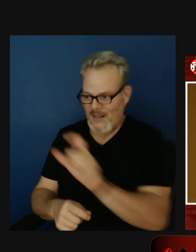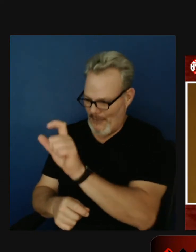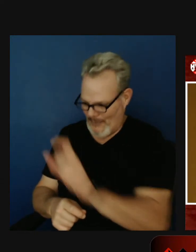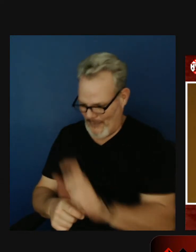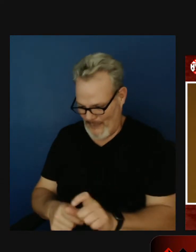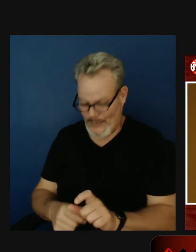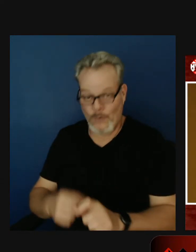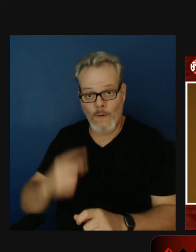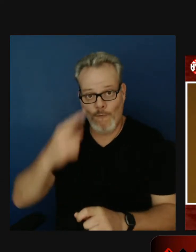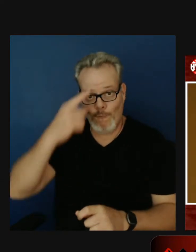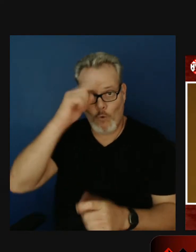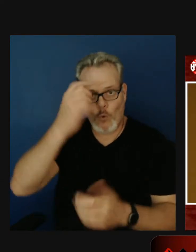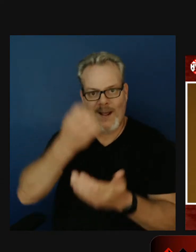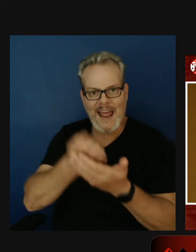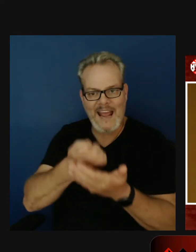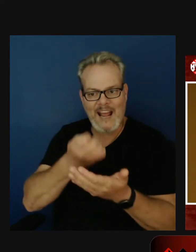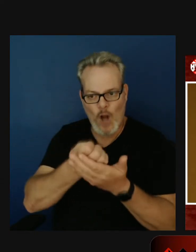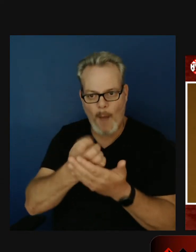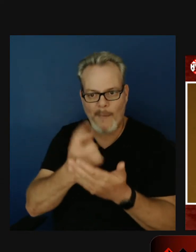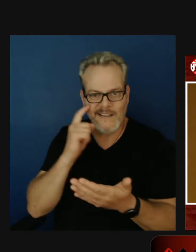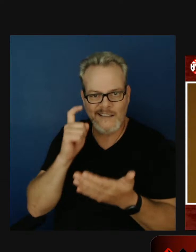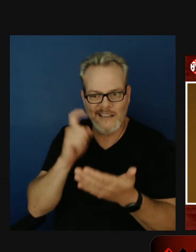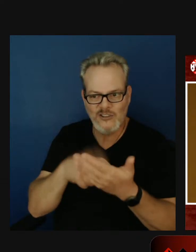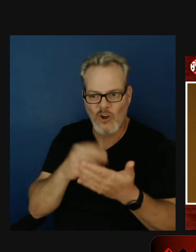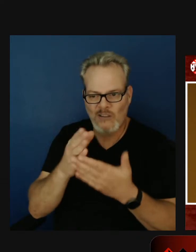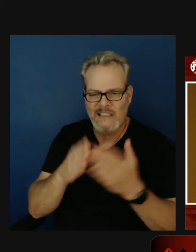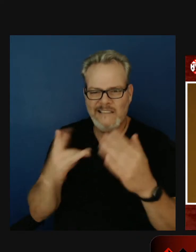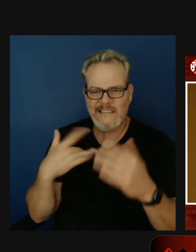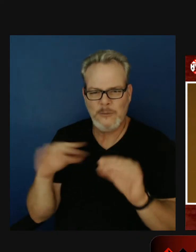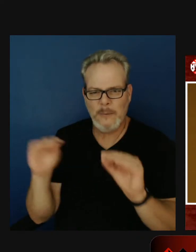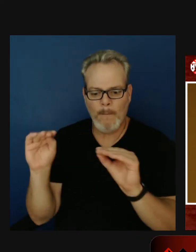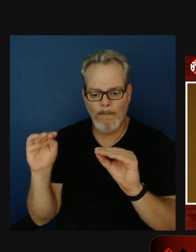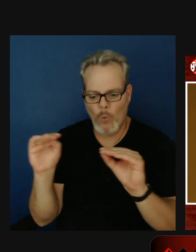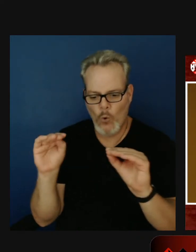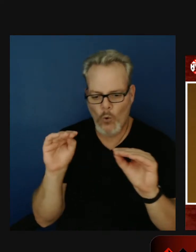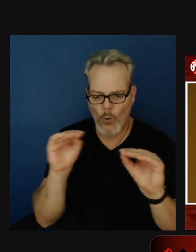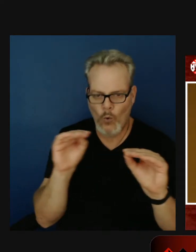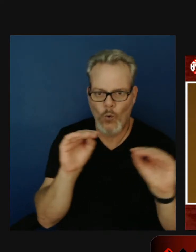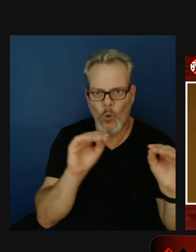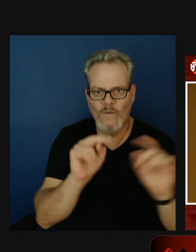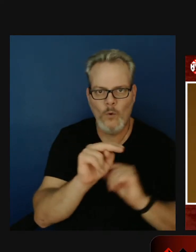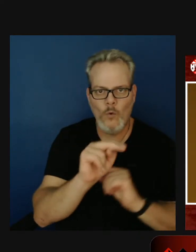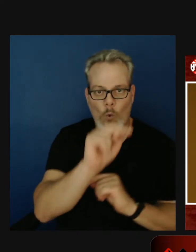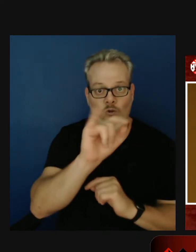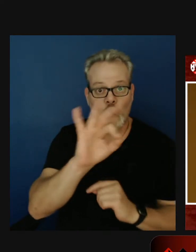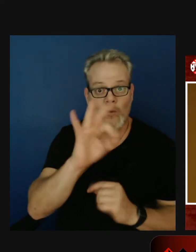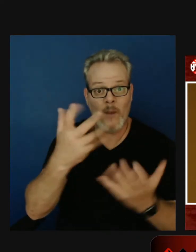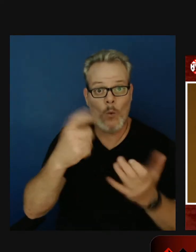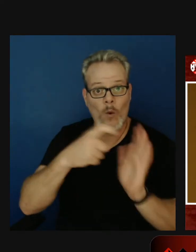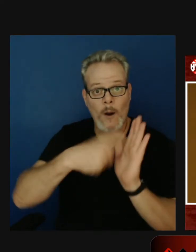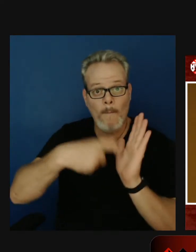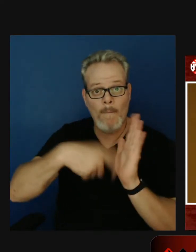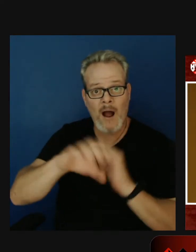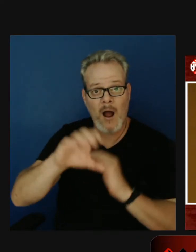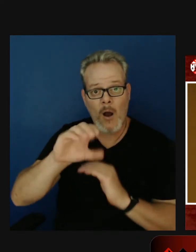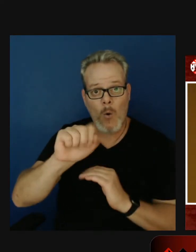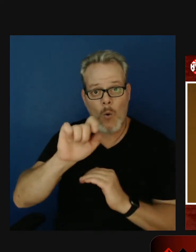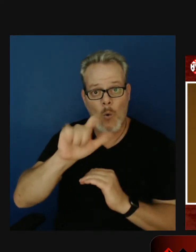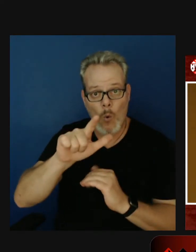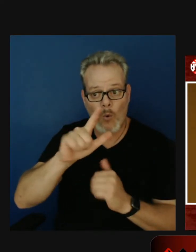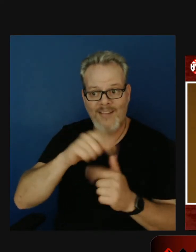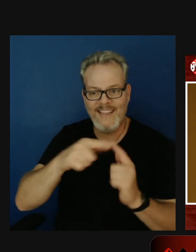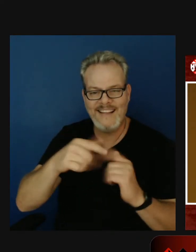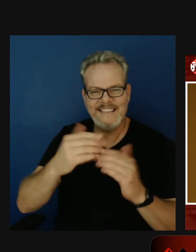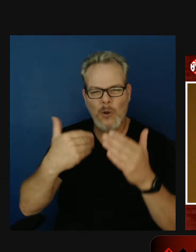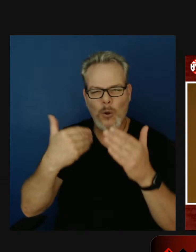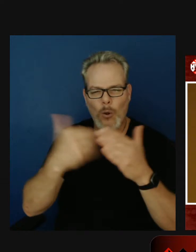deposit, they can tell it's kind of dipping off to the north there. So if they wanted to mine coal, Well, it's at the surface or close to the surface here, but